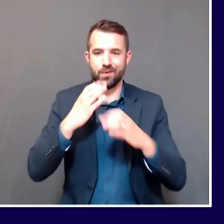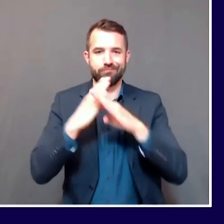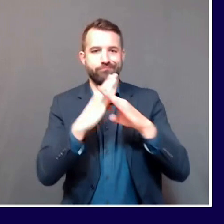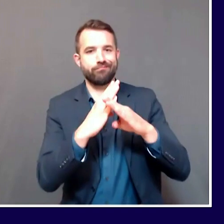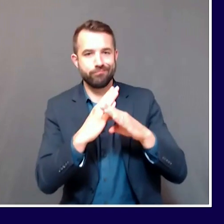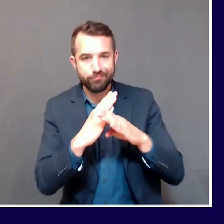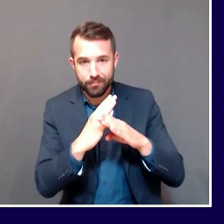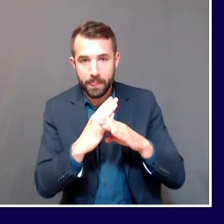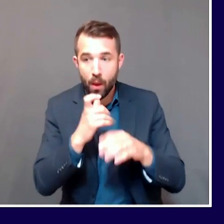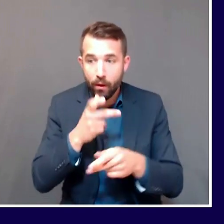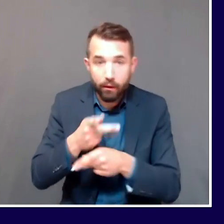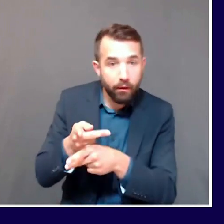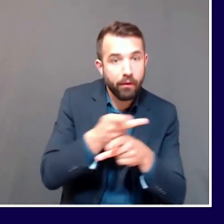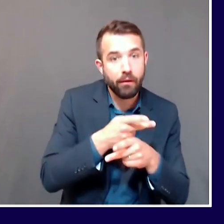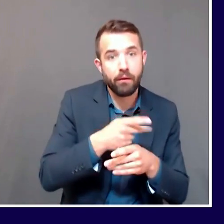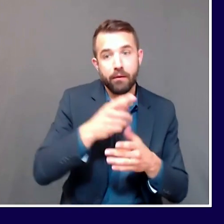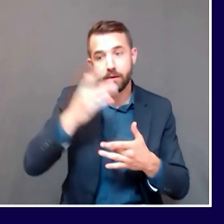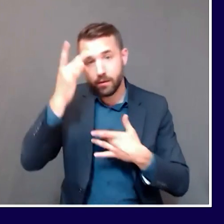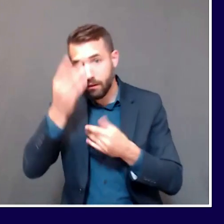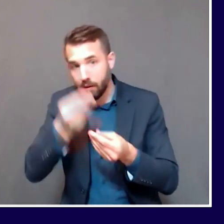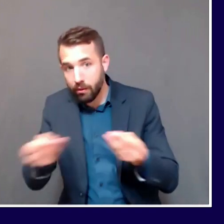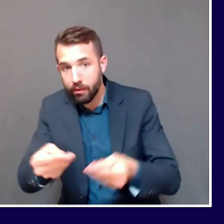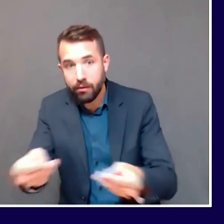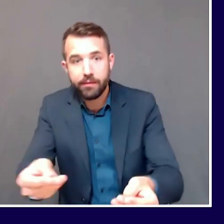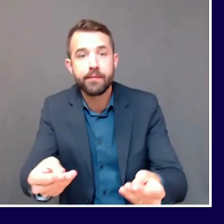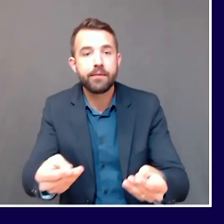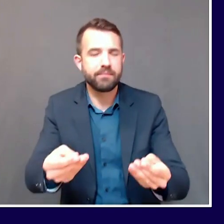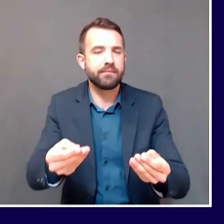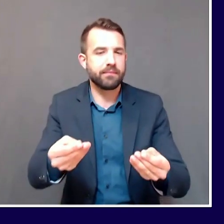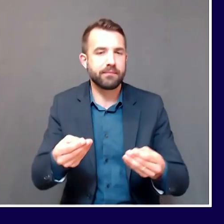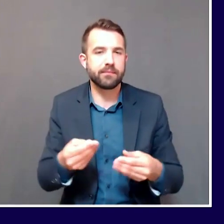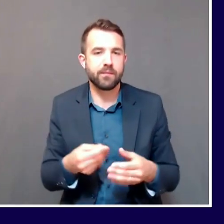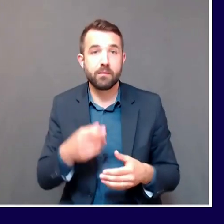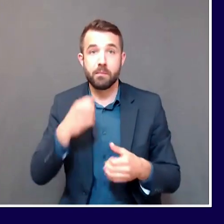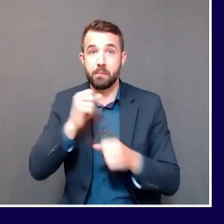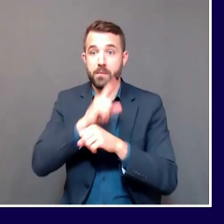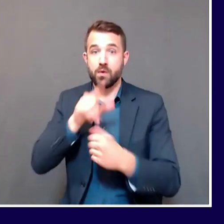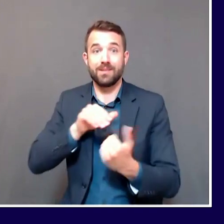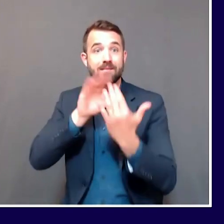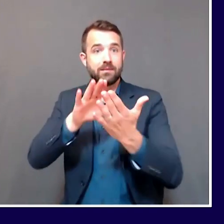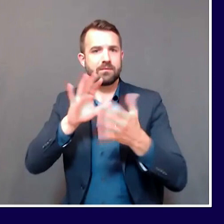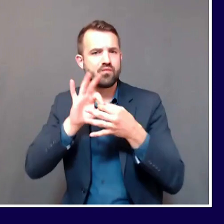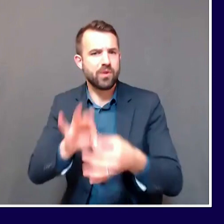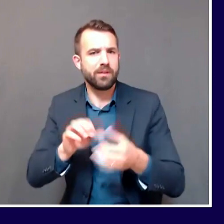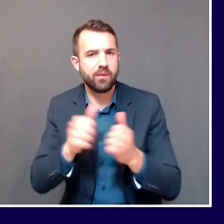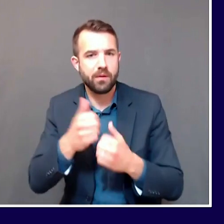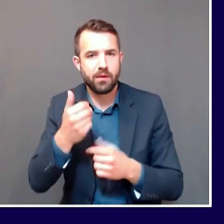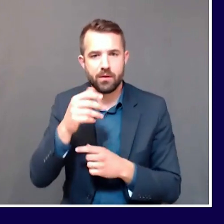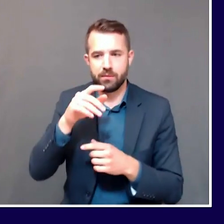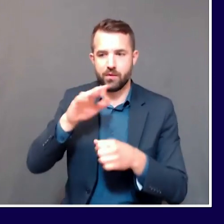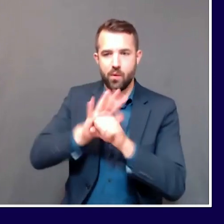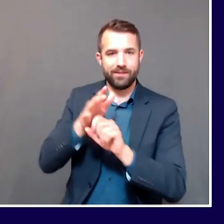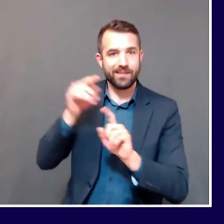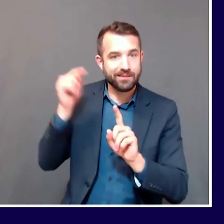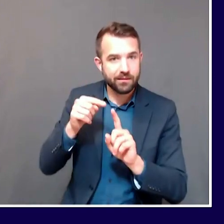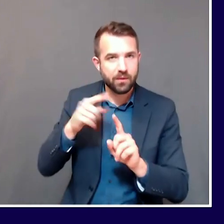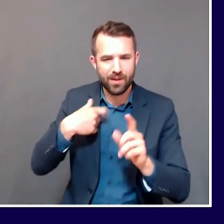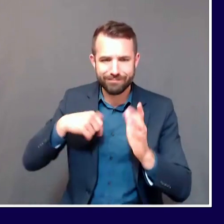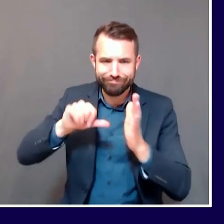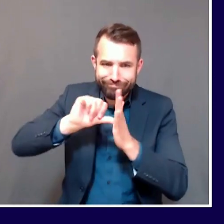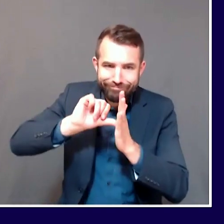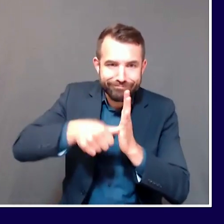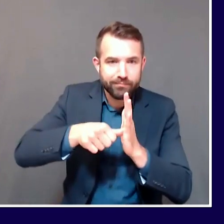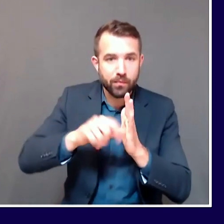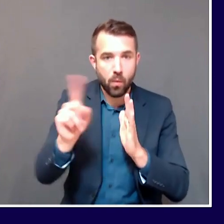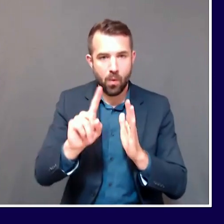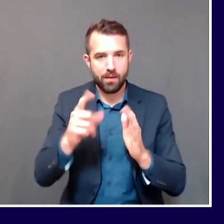So we are working on this strategy for COVID-19, but I will say it highlights the fissures and fractures in our